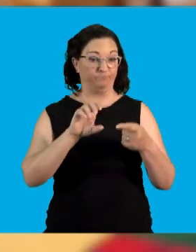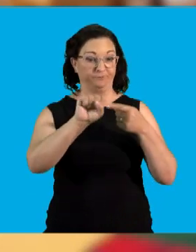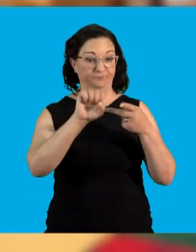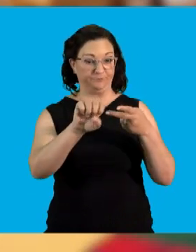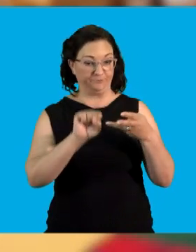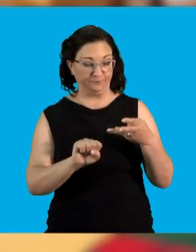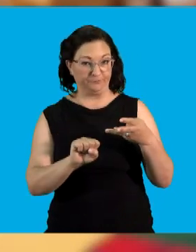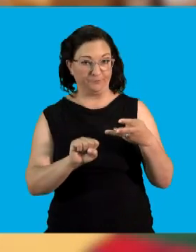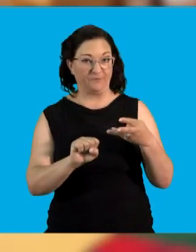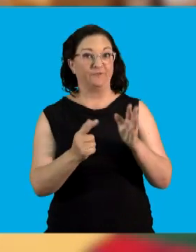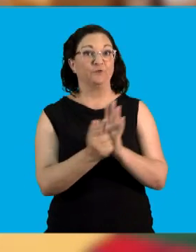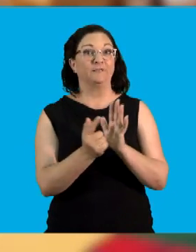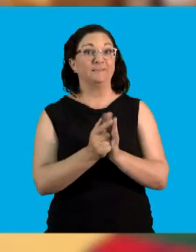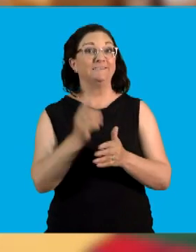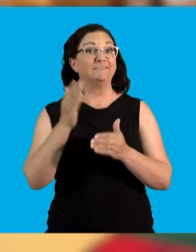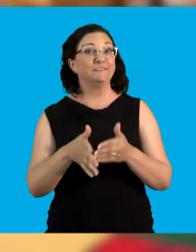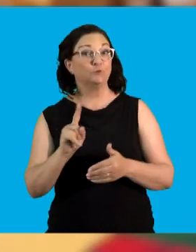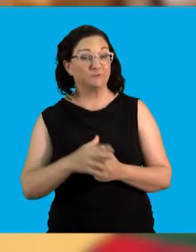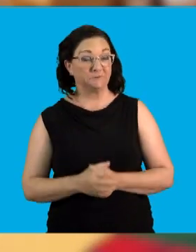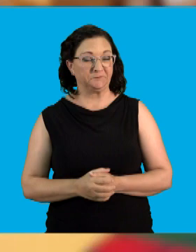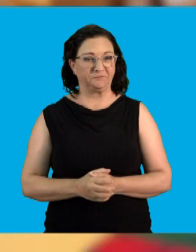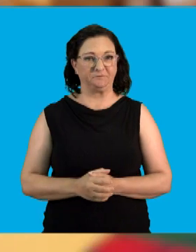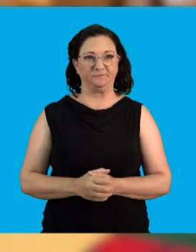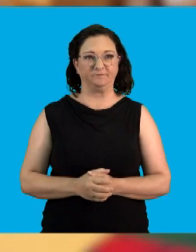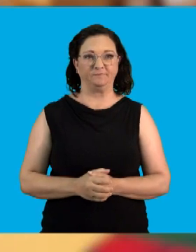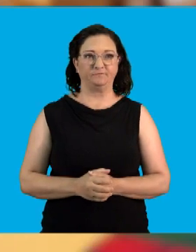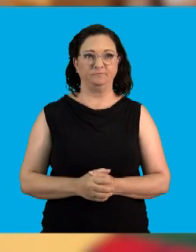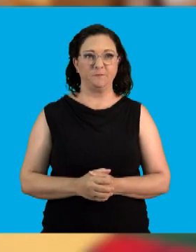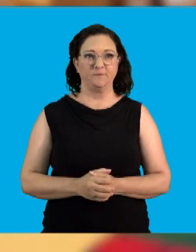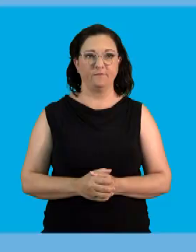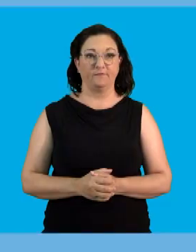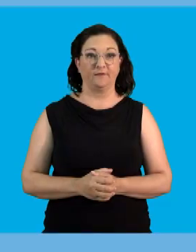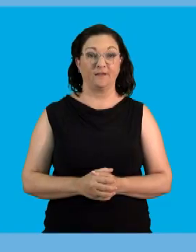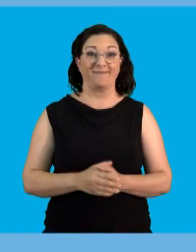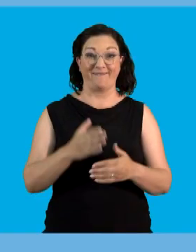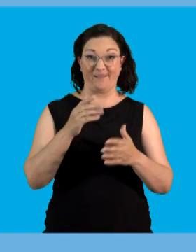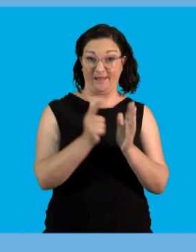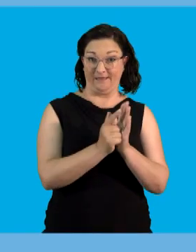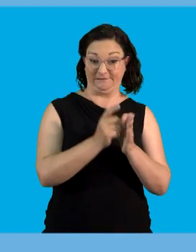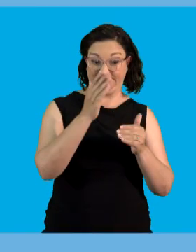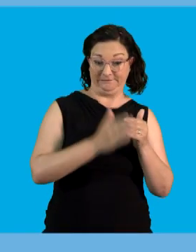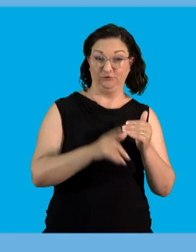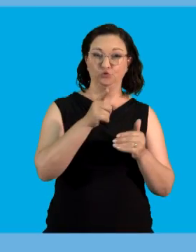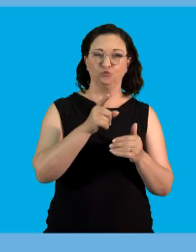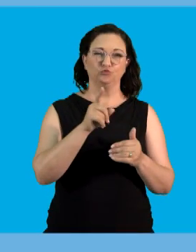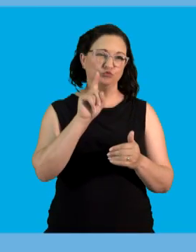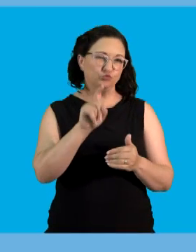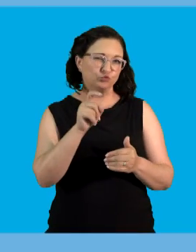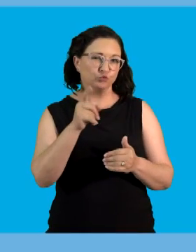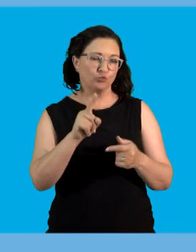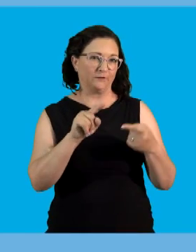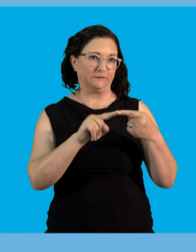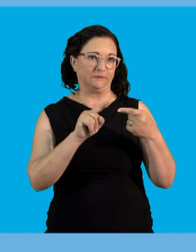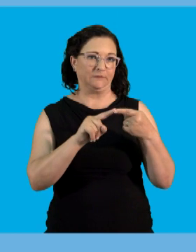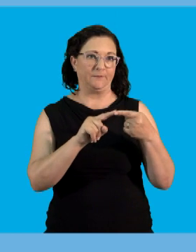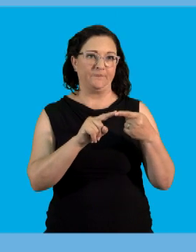we need to achieve for the end of the lesson. So what we need to achieve for the end of the lesson is the following. So learners, by the end of this lesson, this is what you should